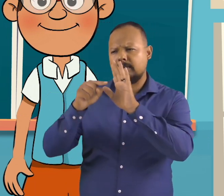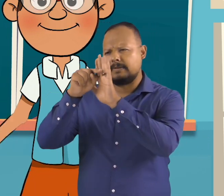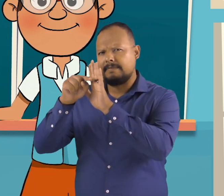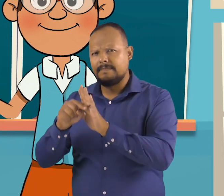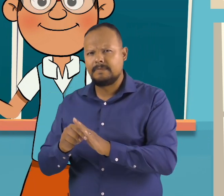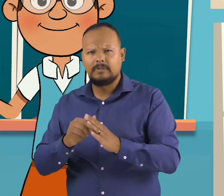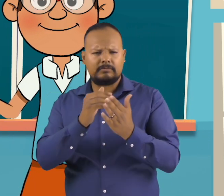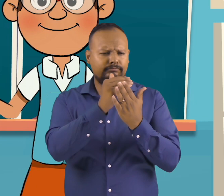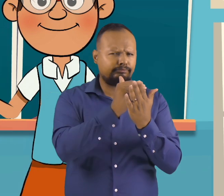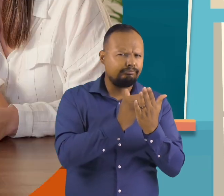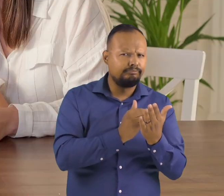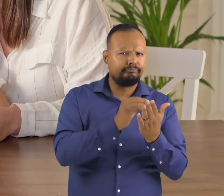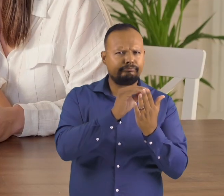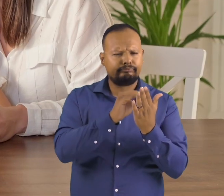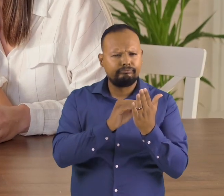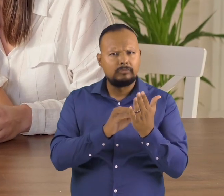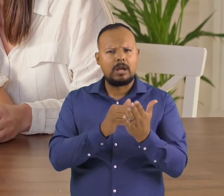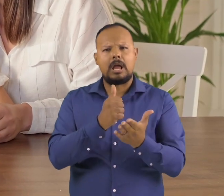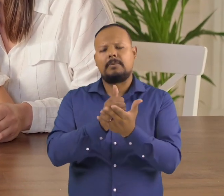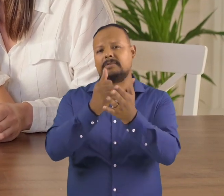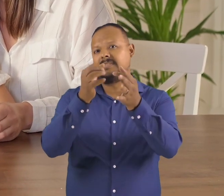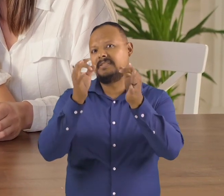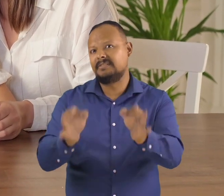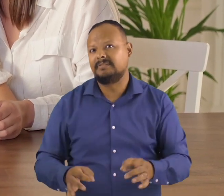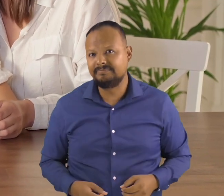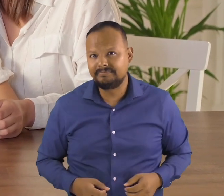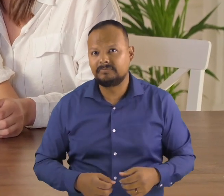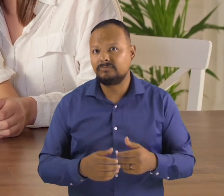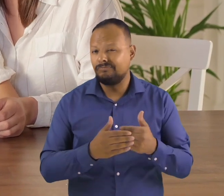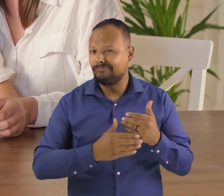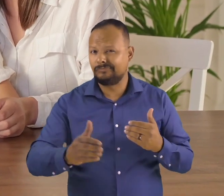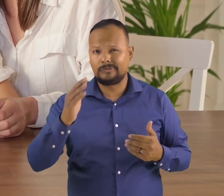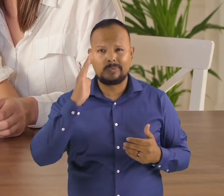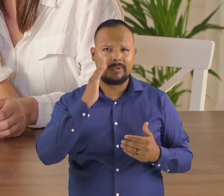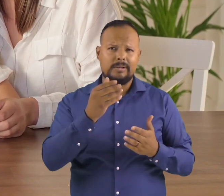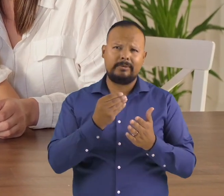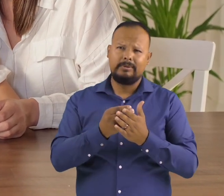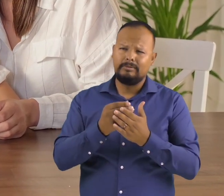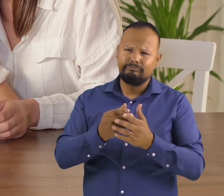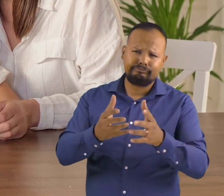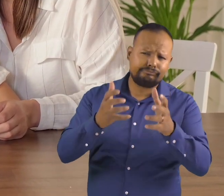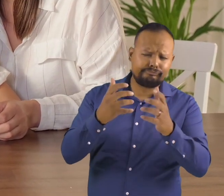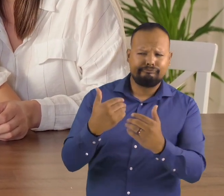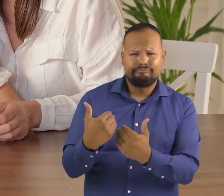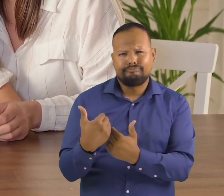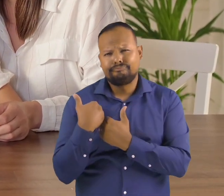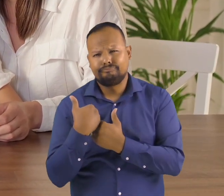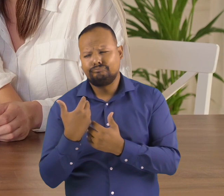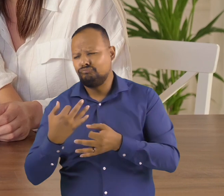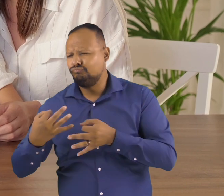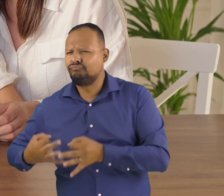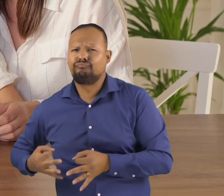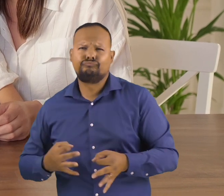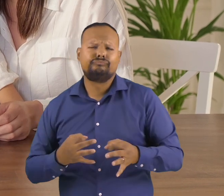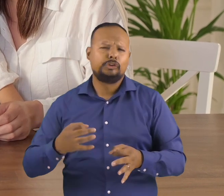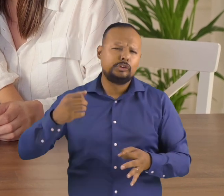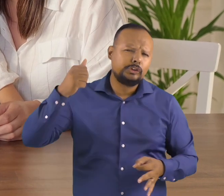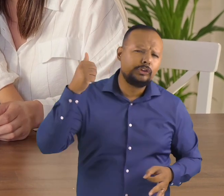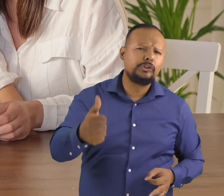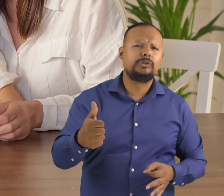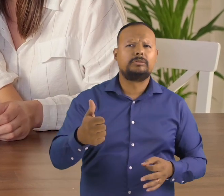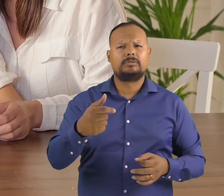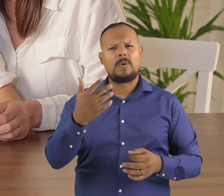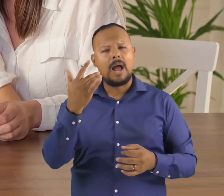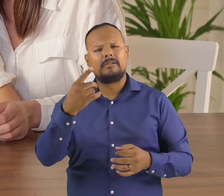and go from there. Before you know it, you will be making financially responsible decisions using your